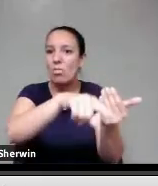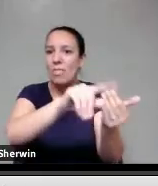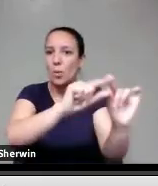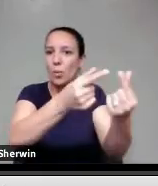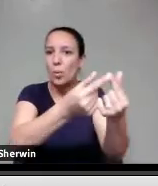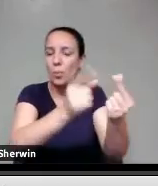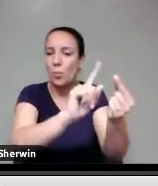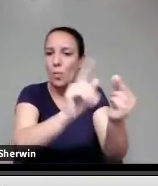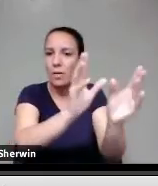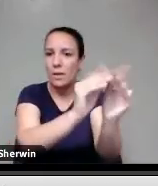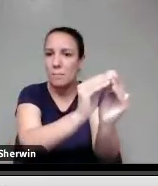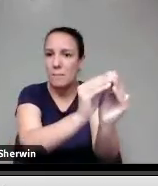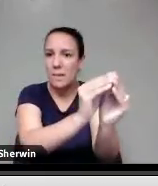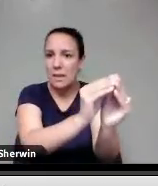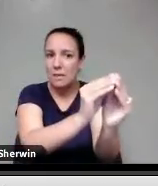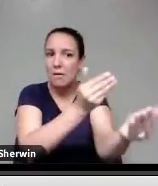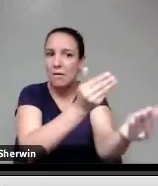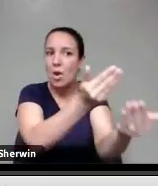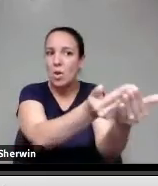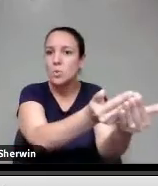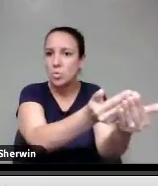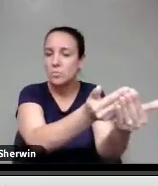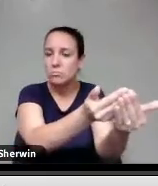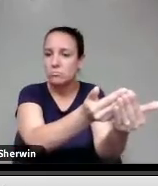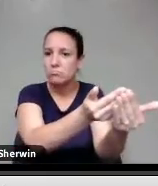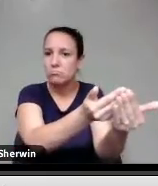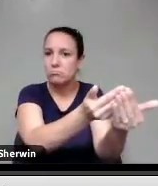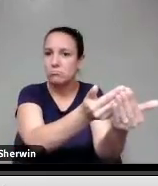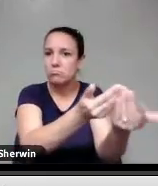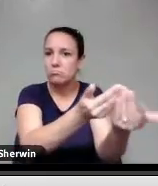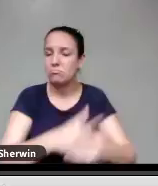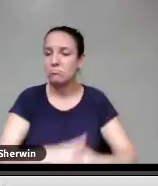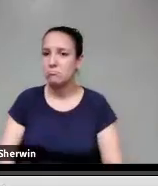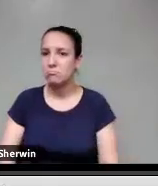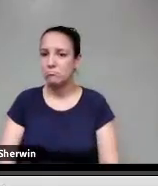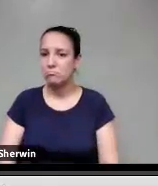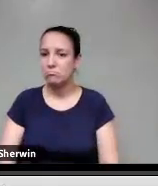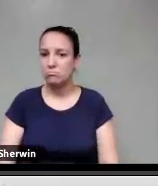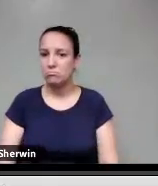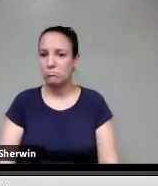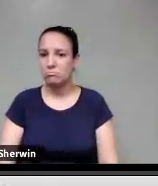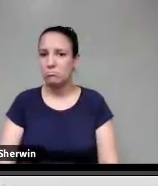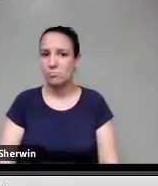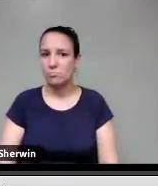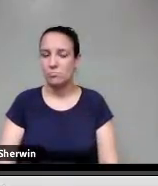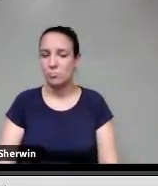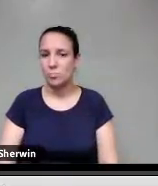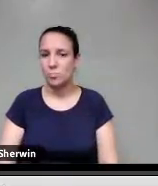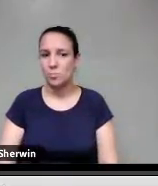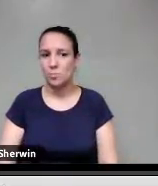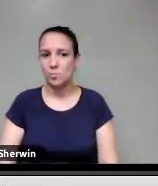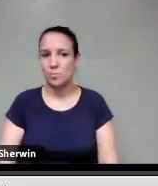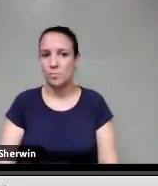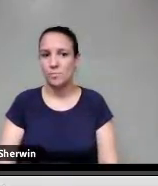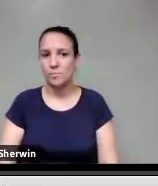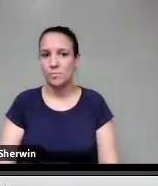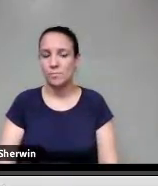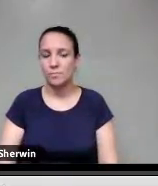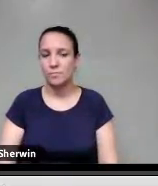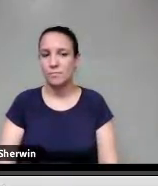could offer the service that you're talking about offering, so that they don't have to have gas money for that? Are there policies